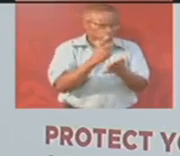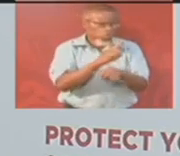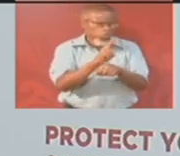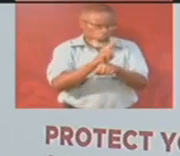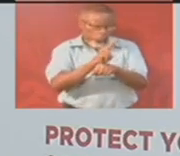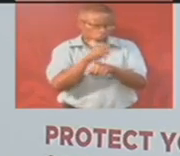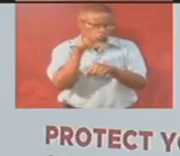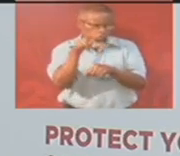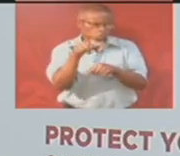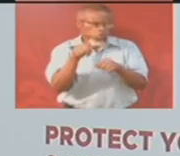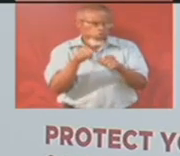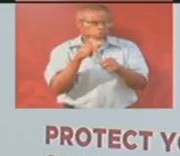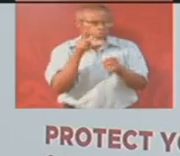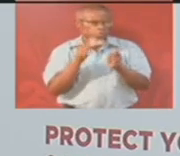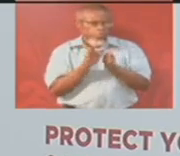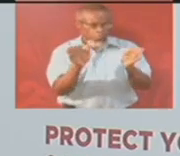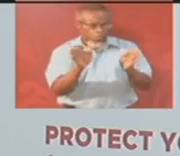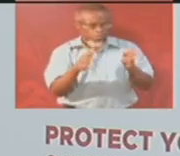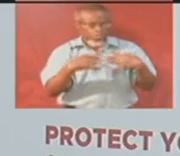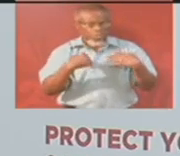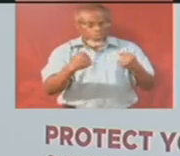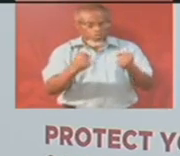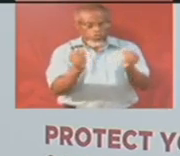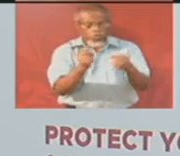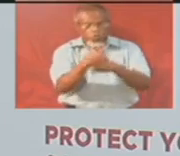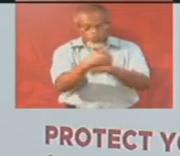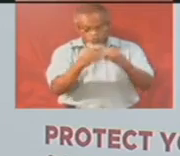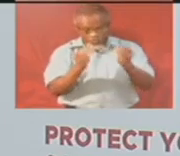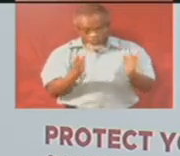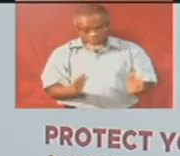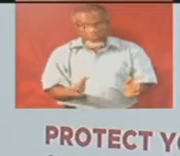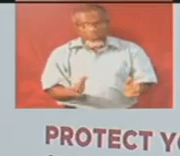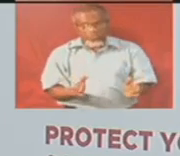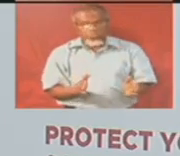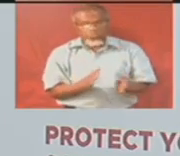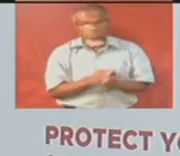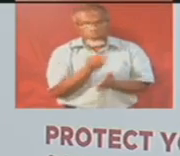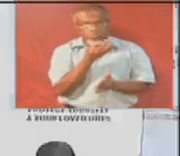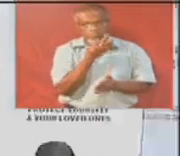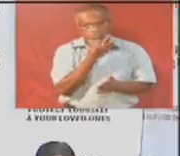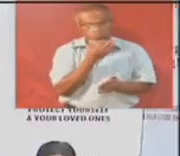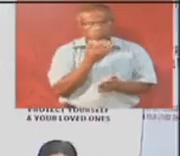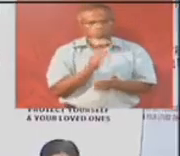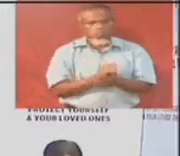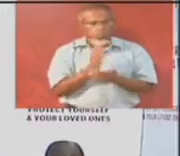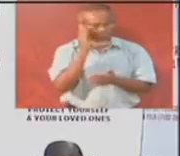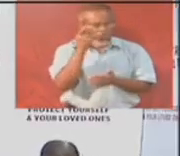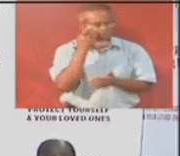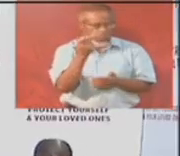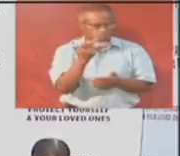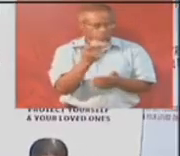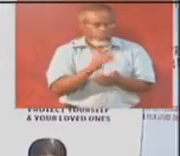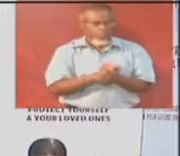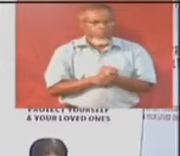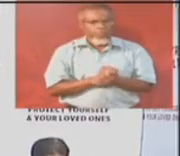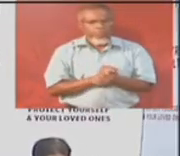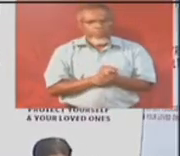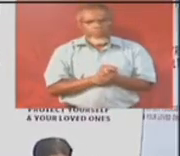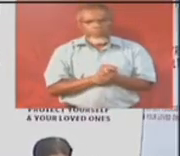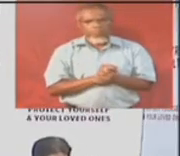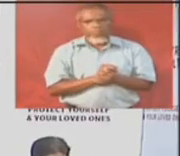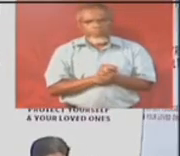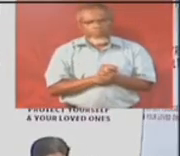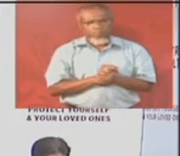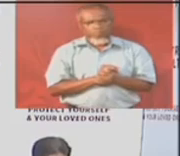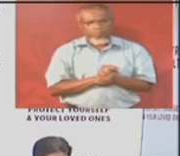So it is something that we have noted, and we're trying to deal with that capacity issue. Thank you for your questions,